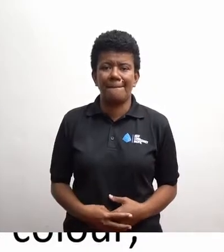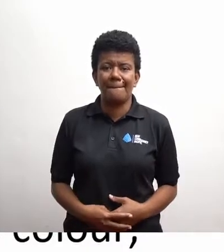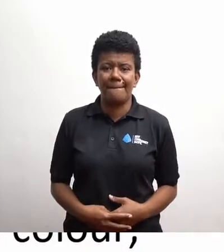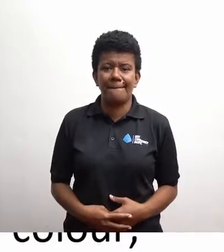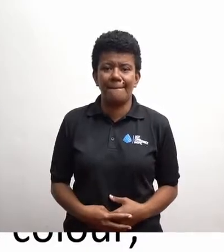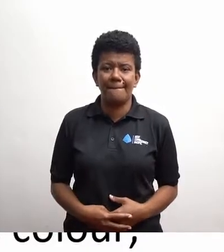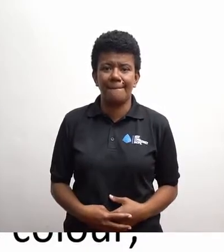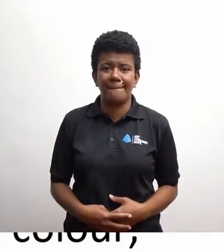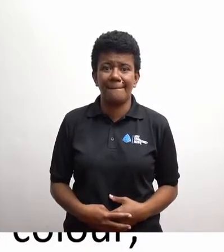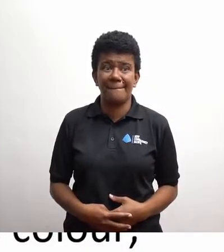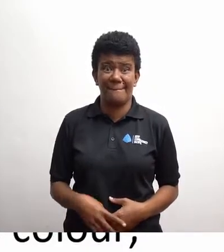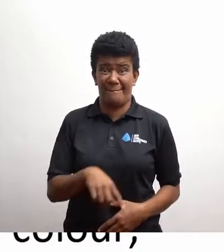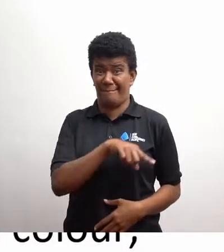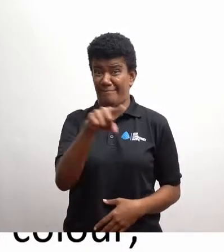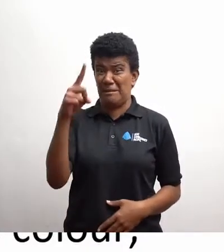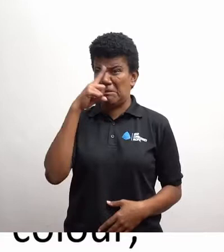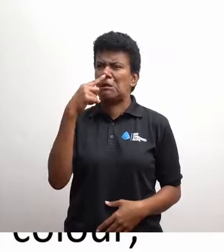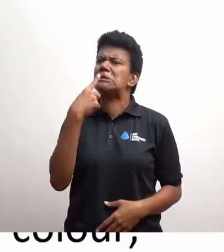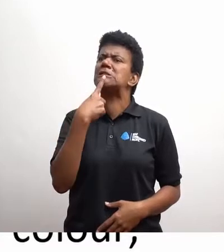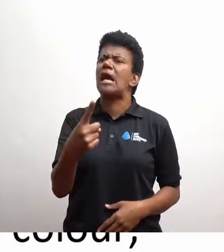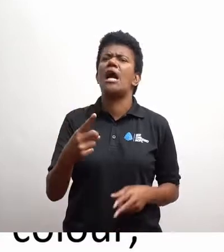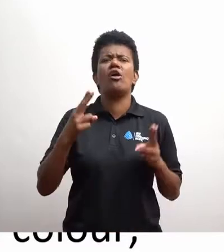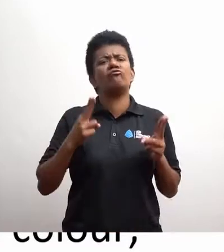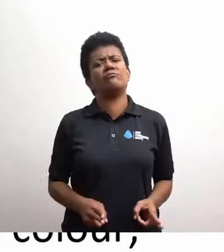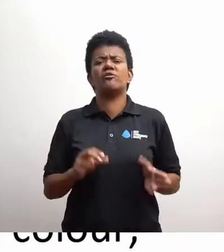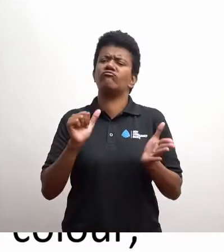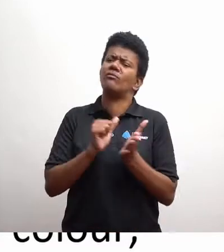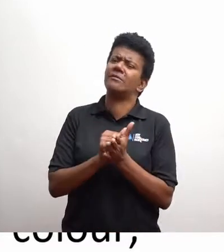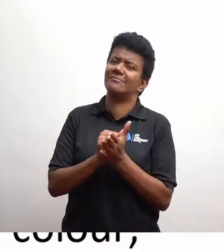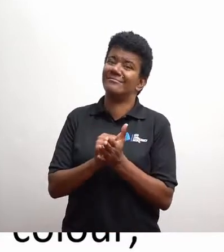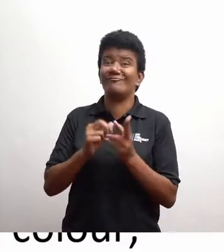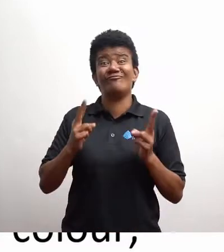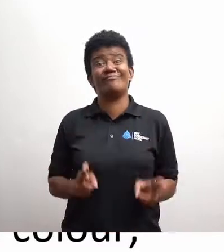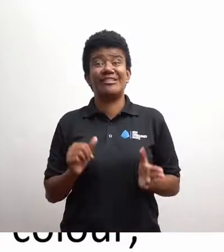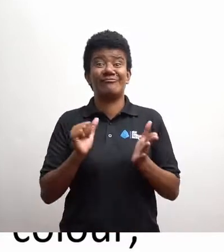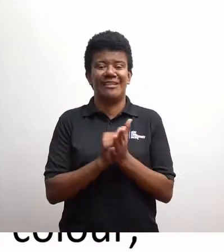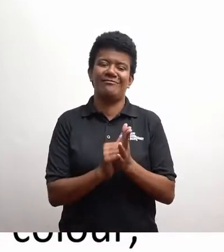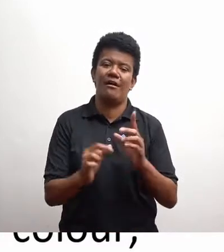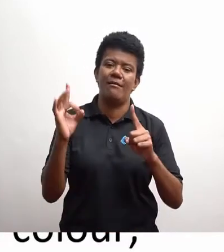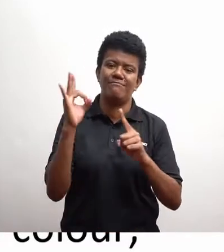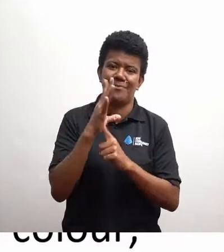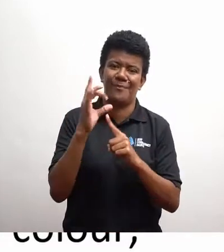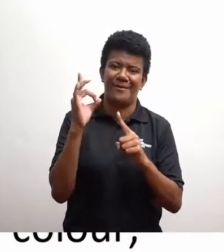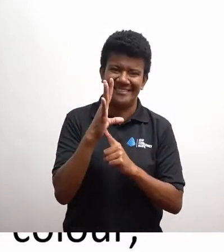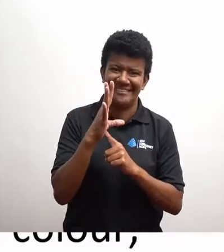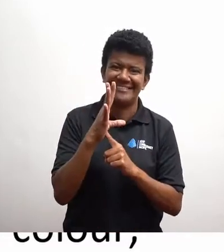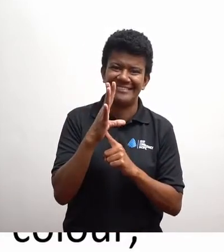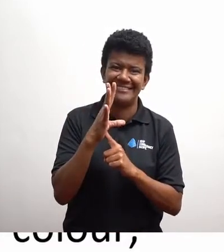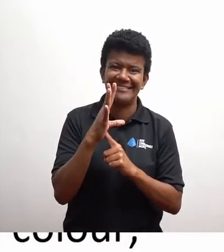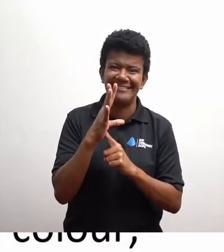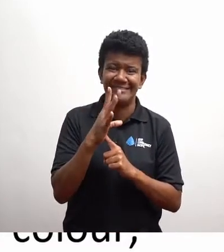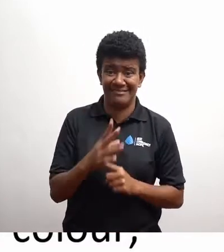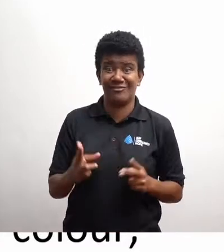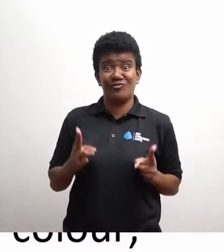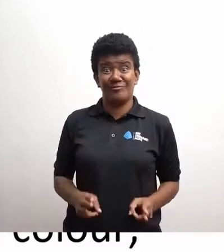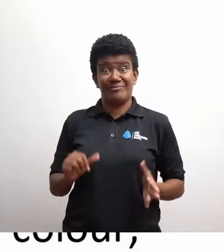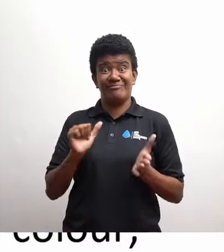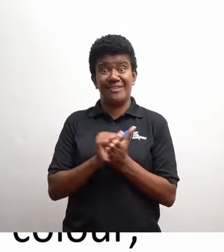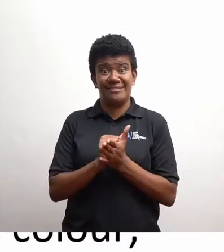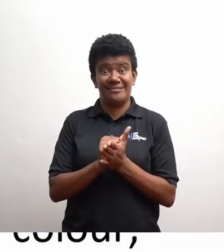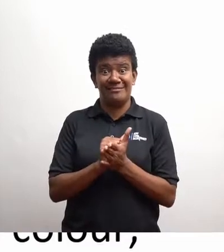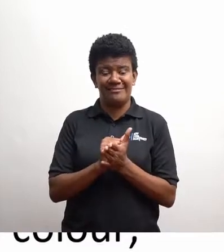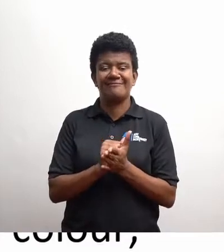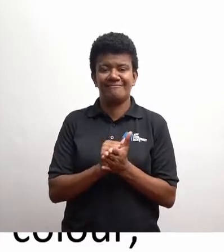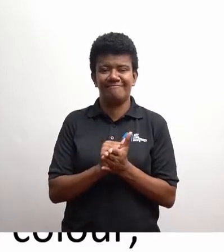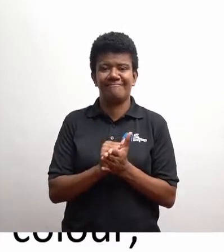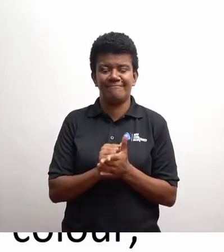What we can say is that human rights are inherent to all human beings. This is what we've said in the Universal Declaration of Human